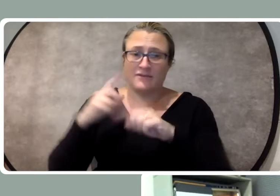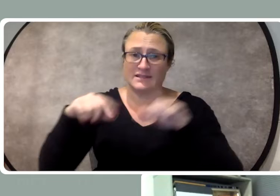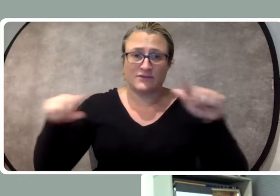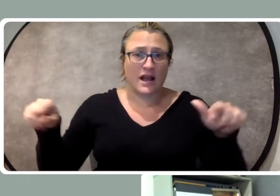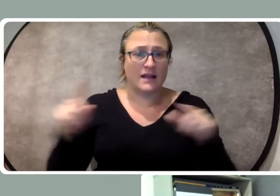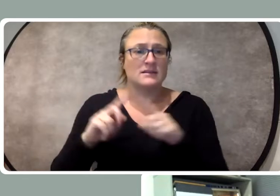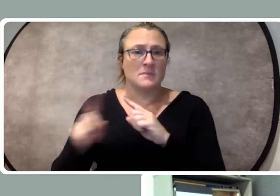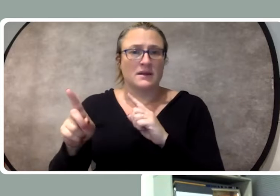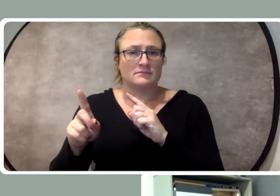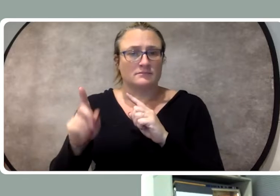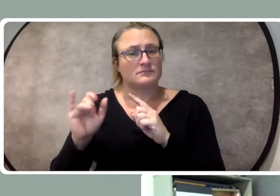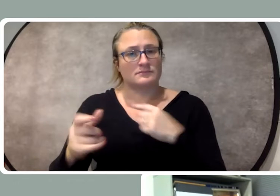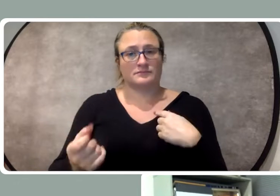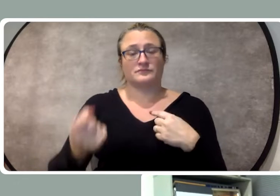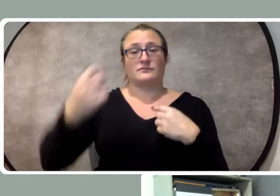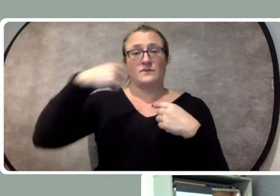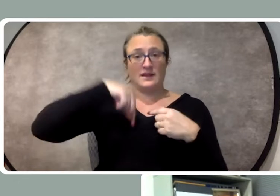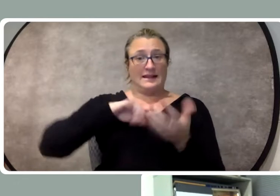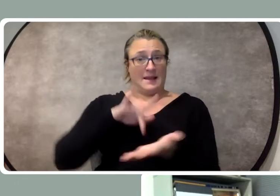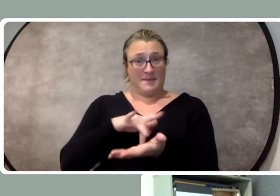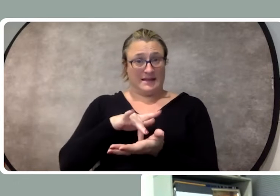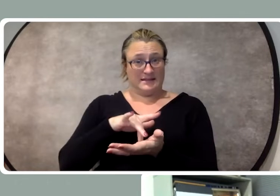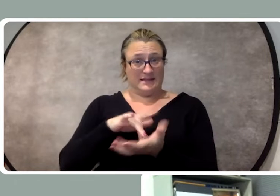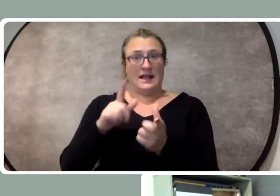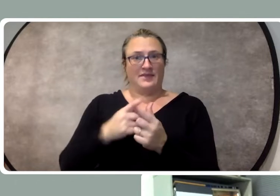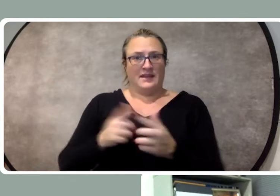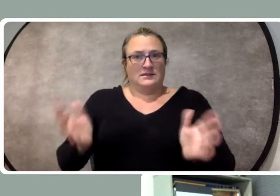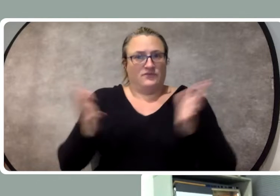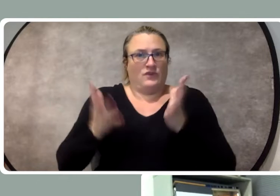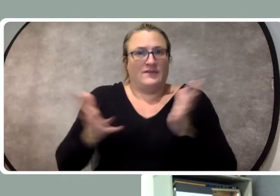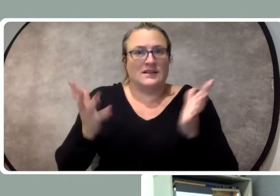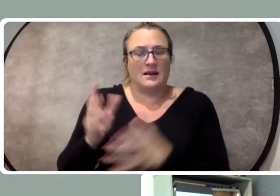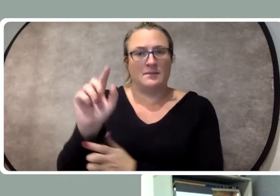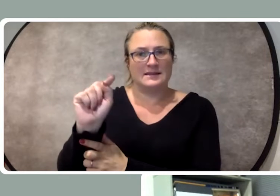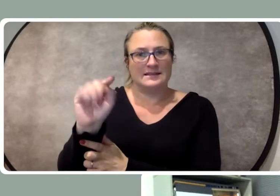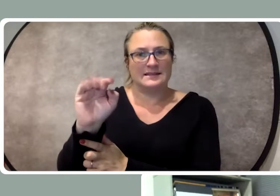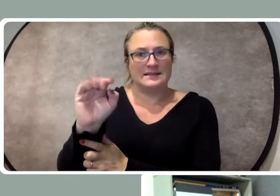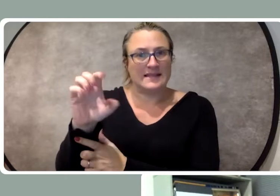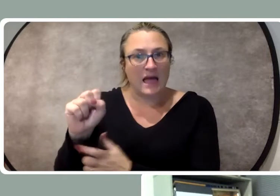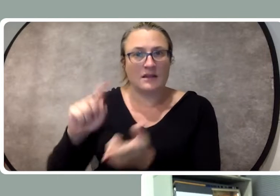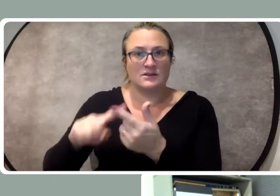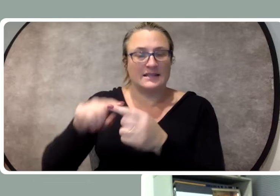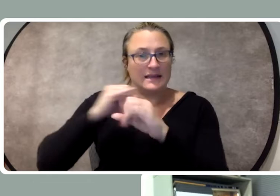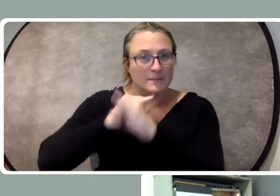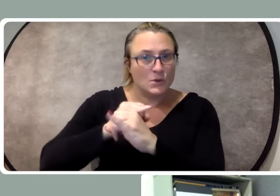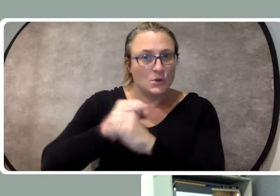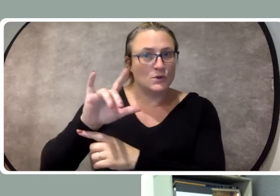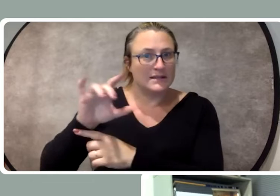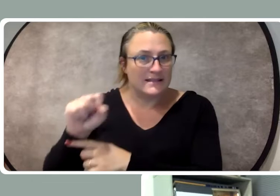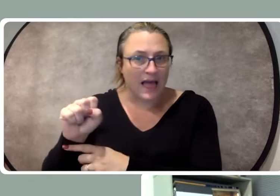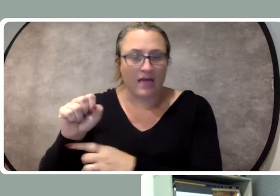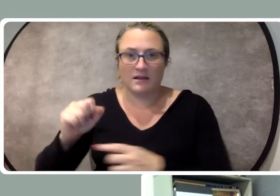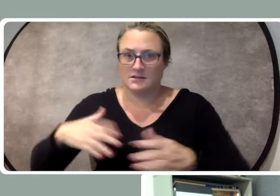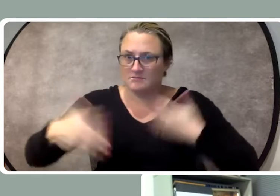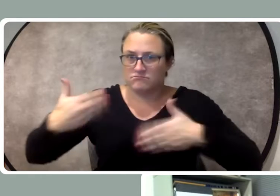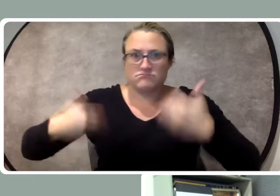terms, it revs up immune cells. T cells, are a component of immune cells to be very